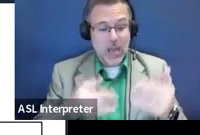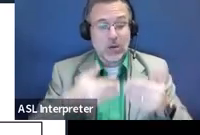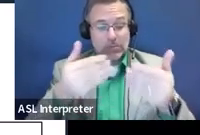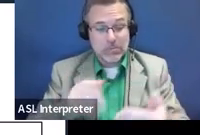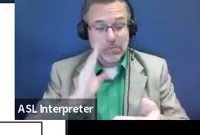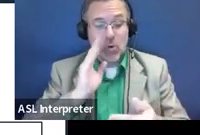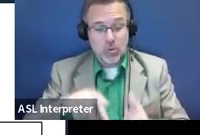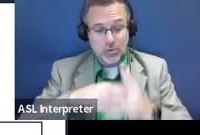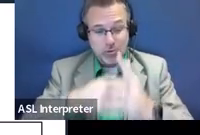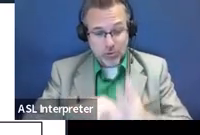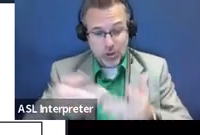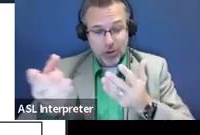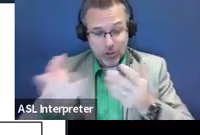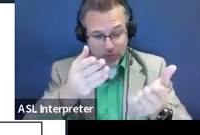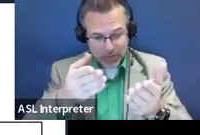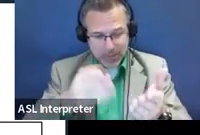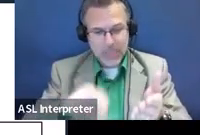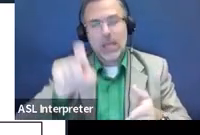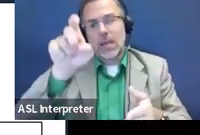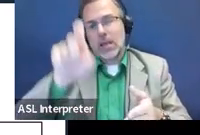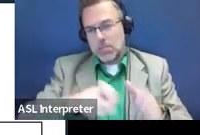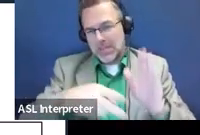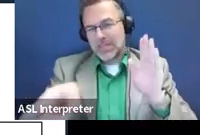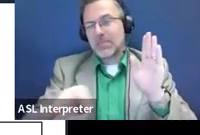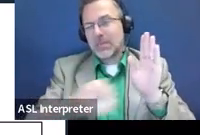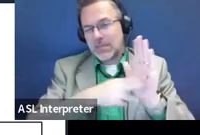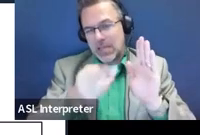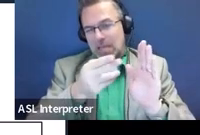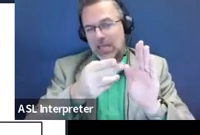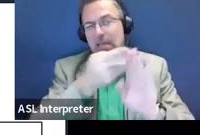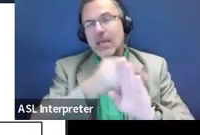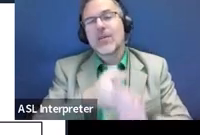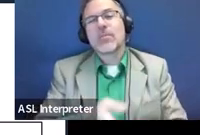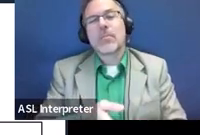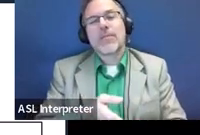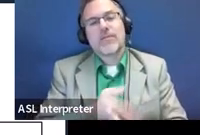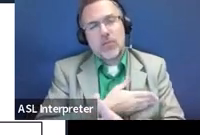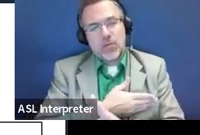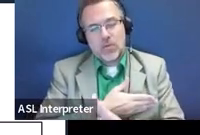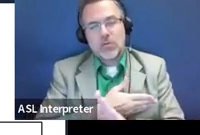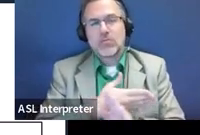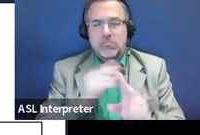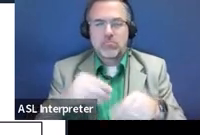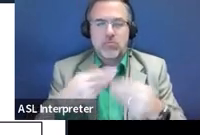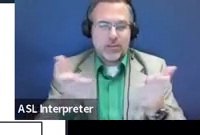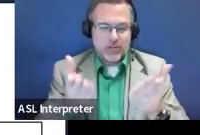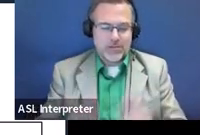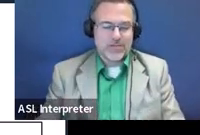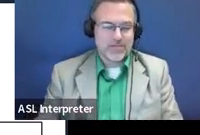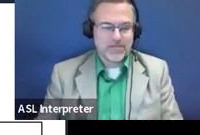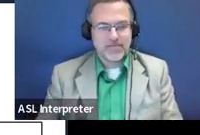this signed before services can be provided.